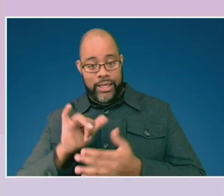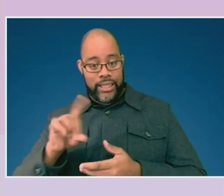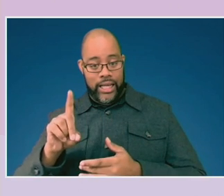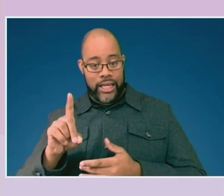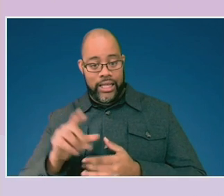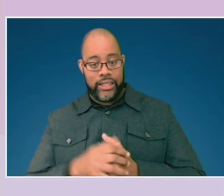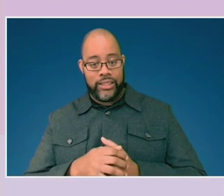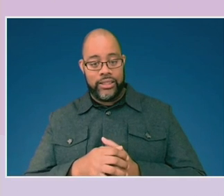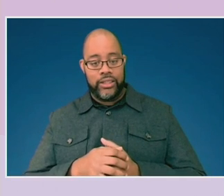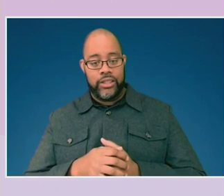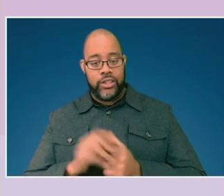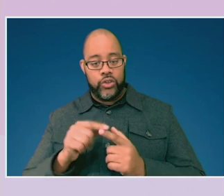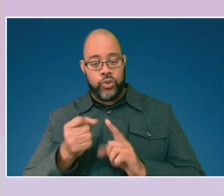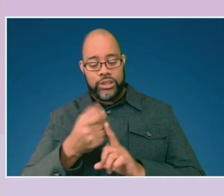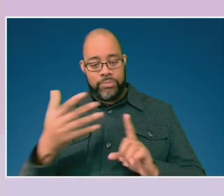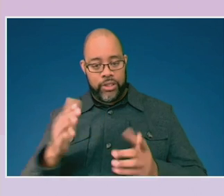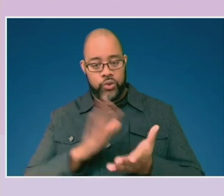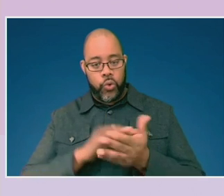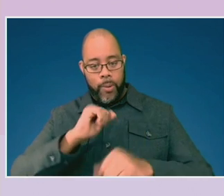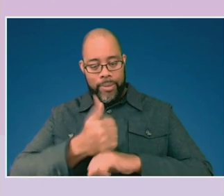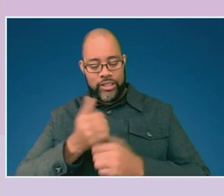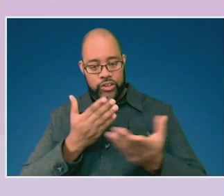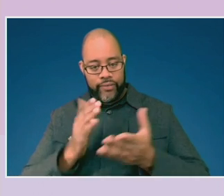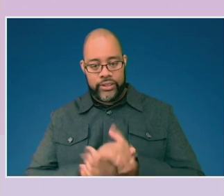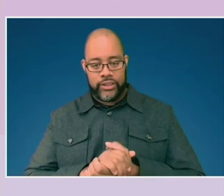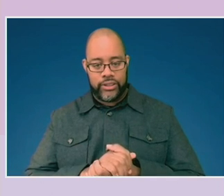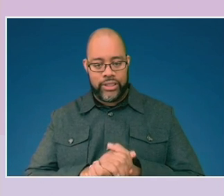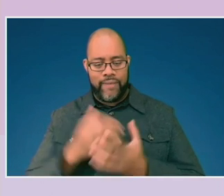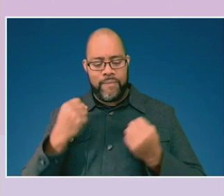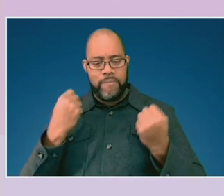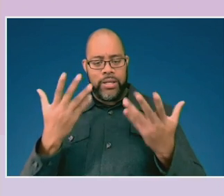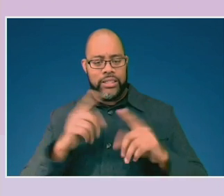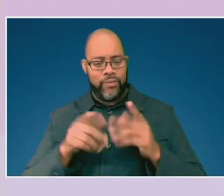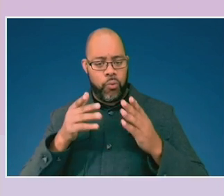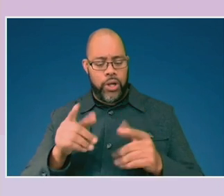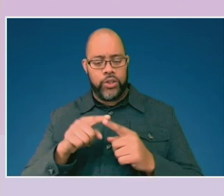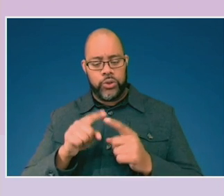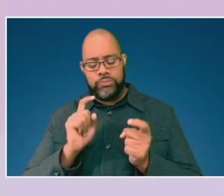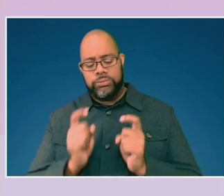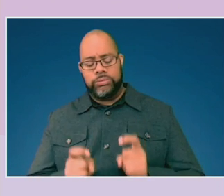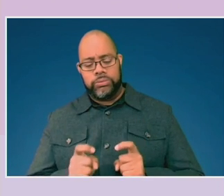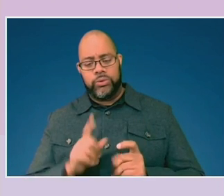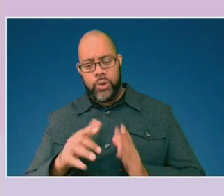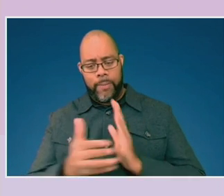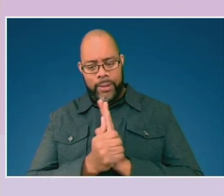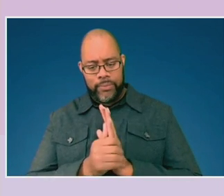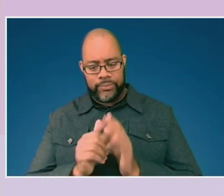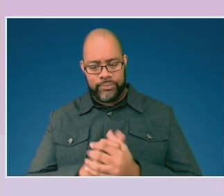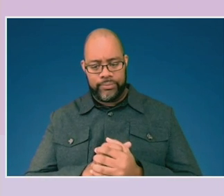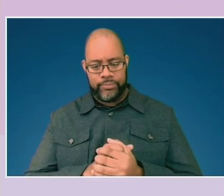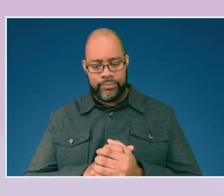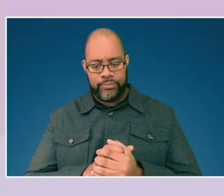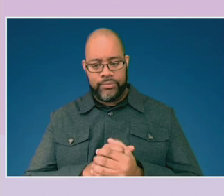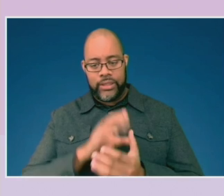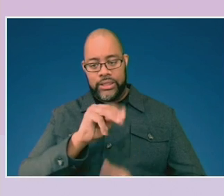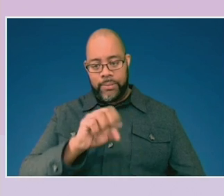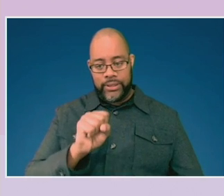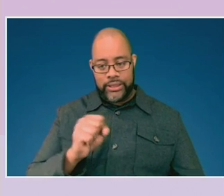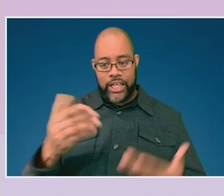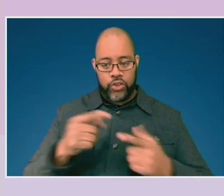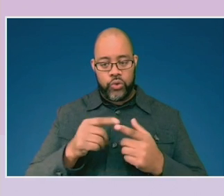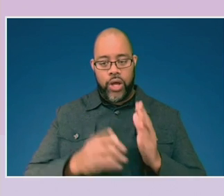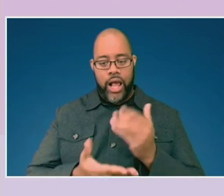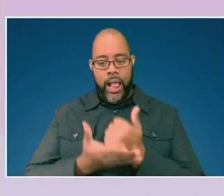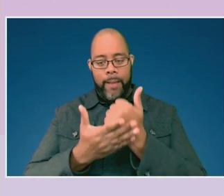to expand Medicaid school-based services, there are many ways to customize your amendment. CMS is here to help you craft the